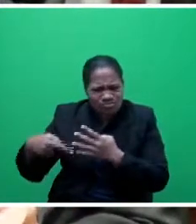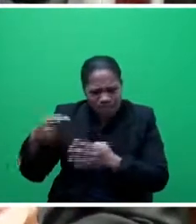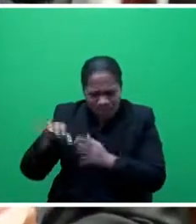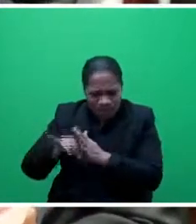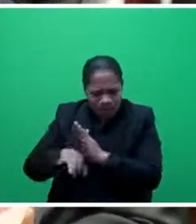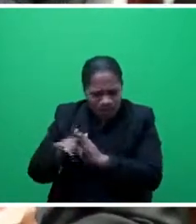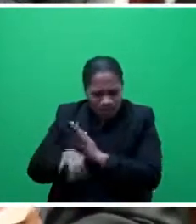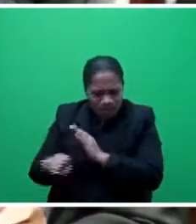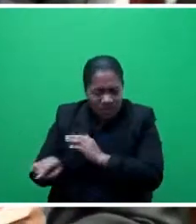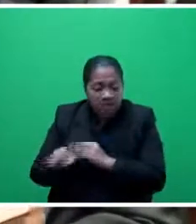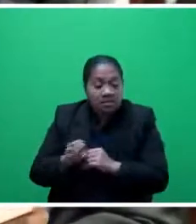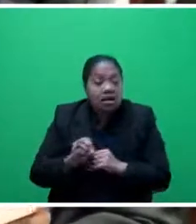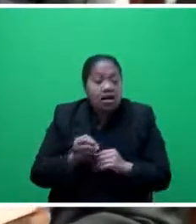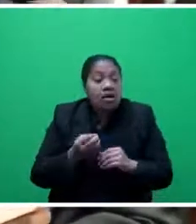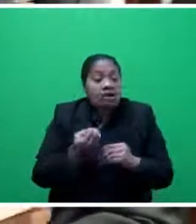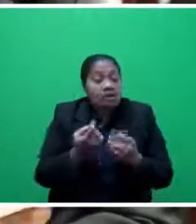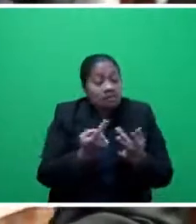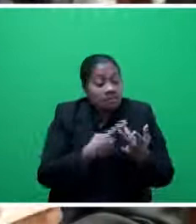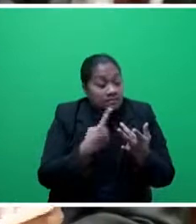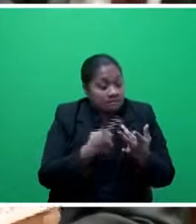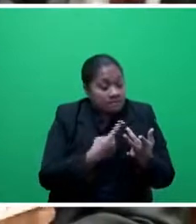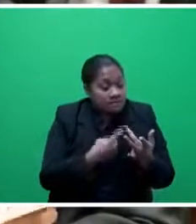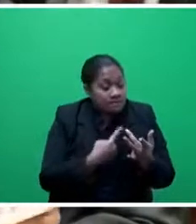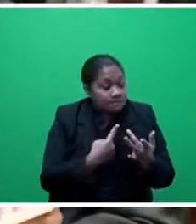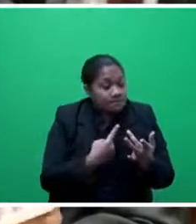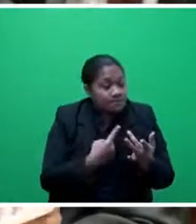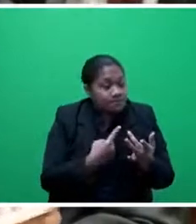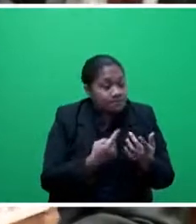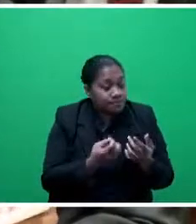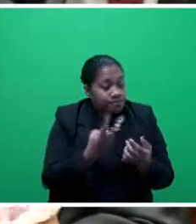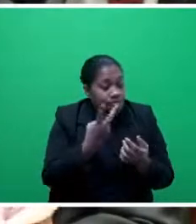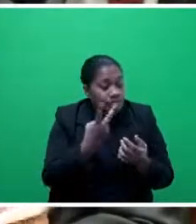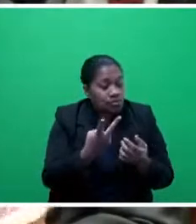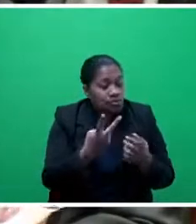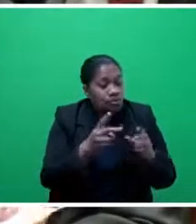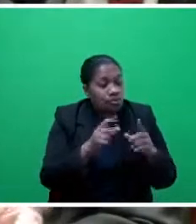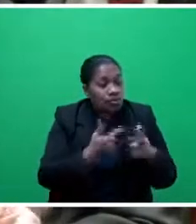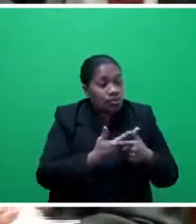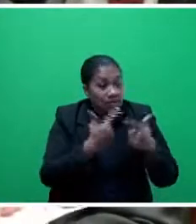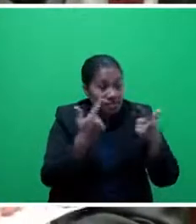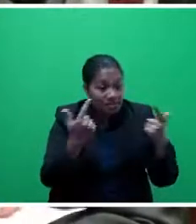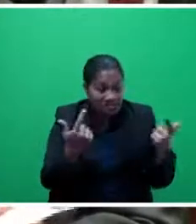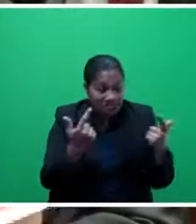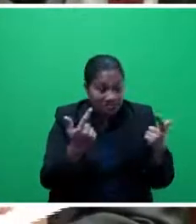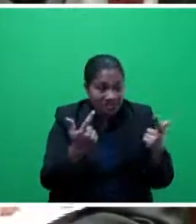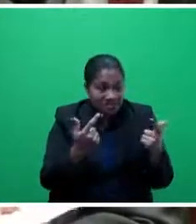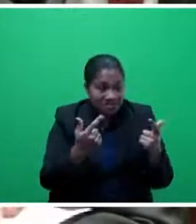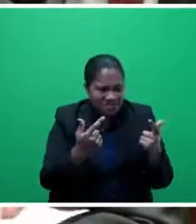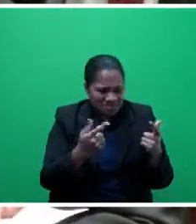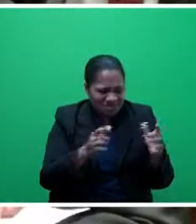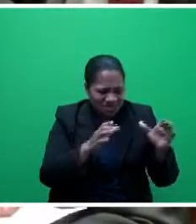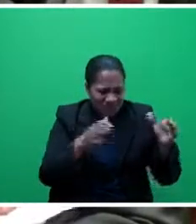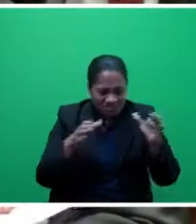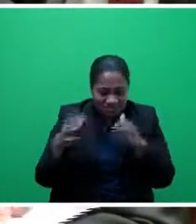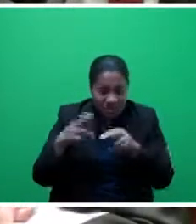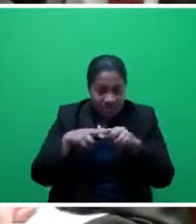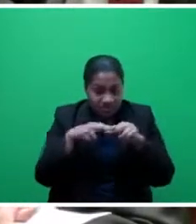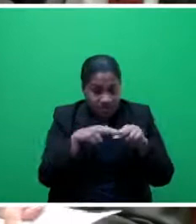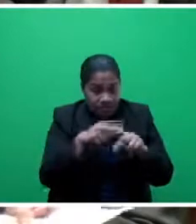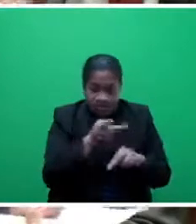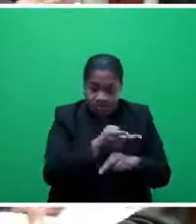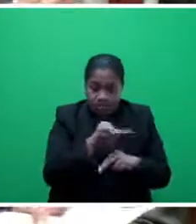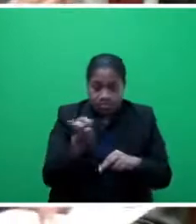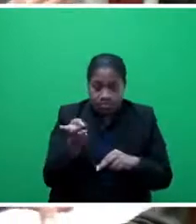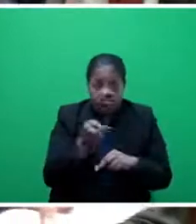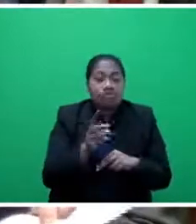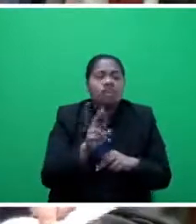interesting scenarios we have. So there are two large manufacturers of biscuits in Fiji, but bulk of their manufacturing is actually for